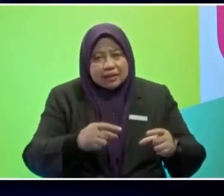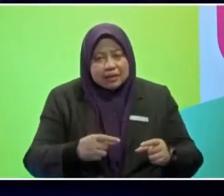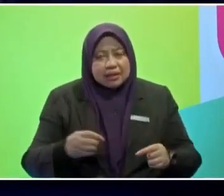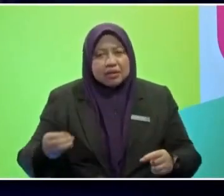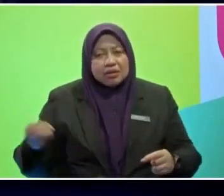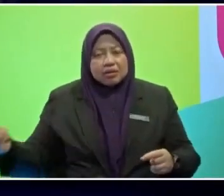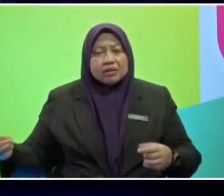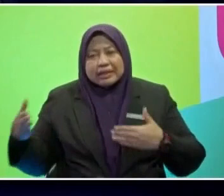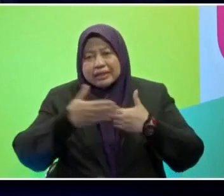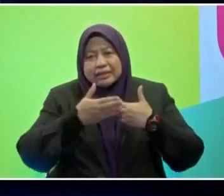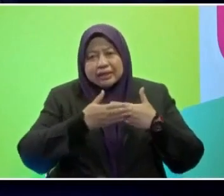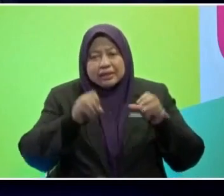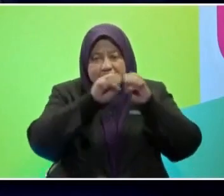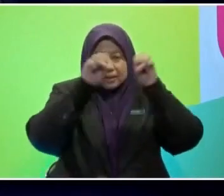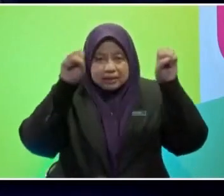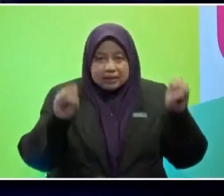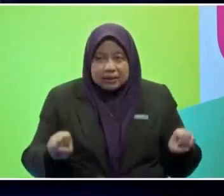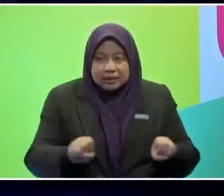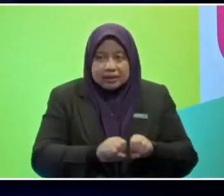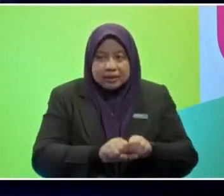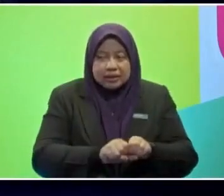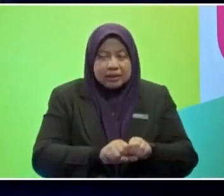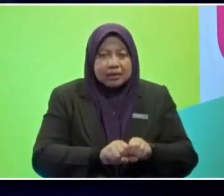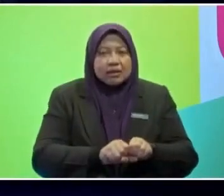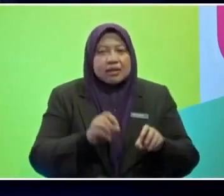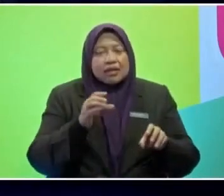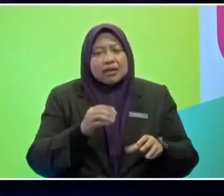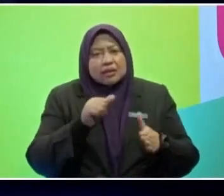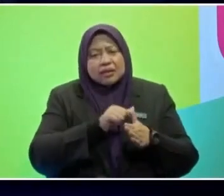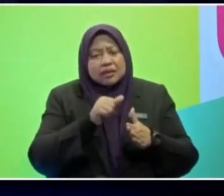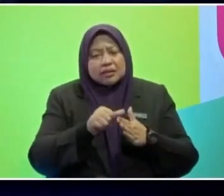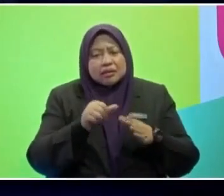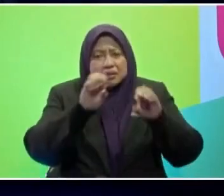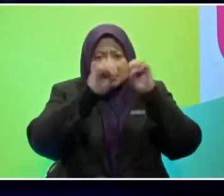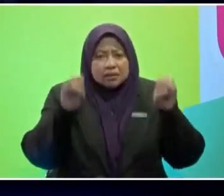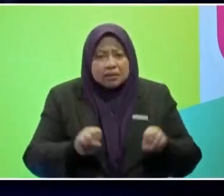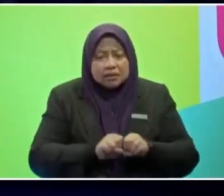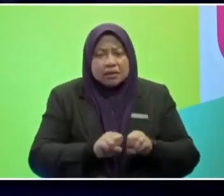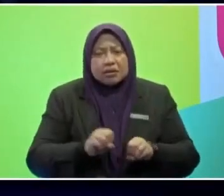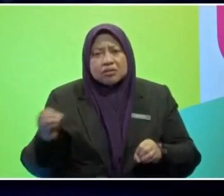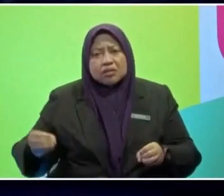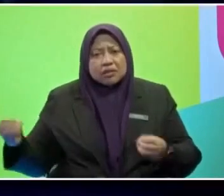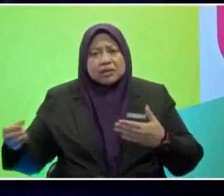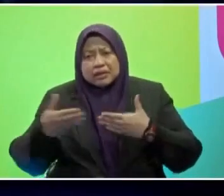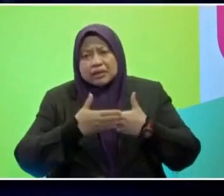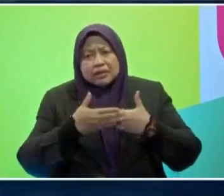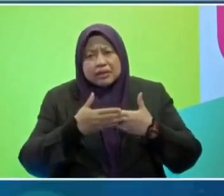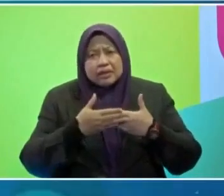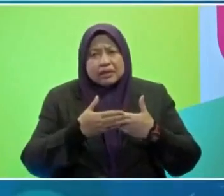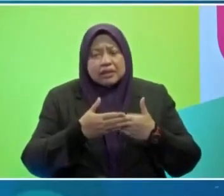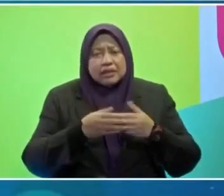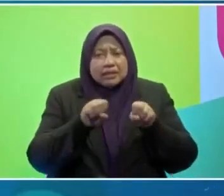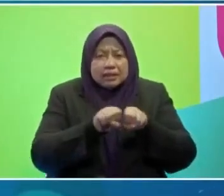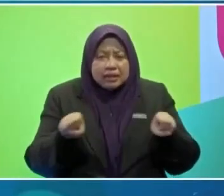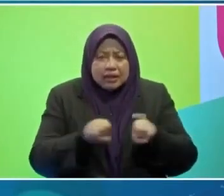so when the screen and the distance between the screen and the object is nearer, the size of the shadow is also